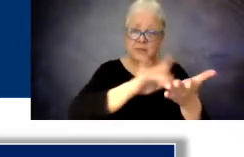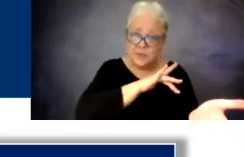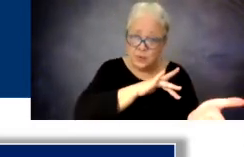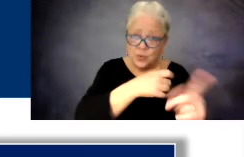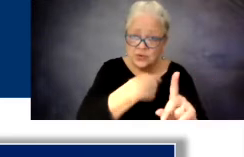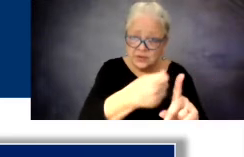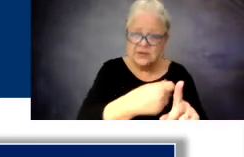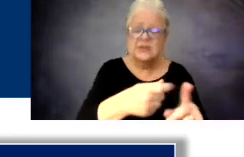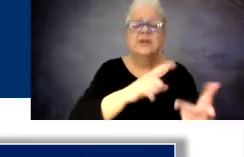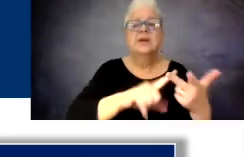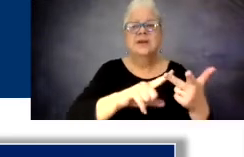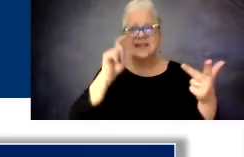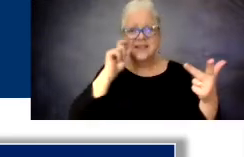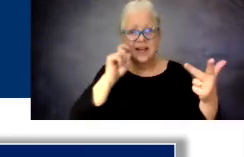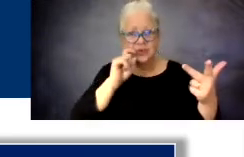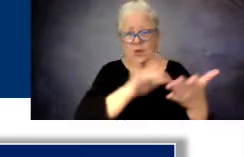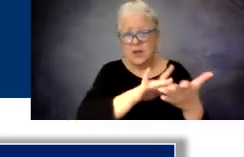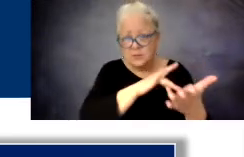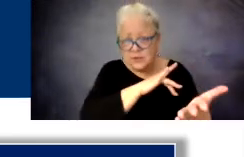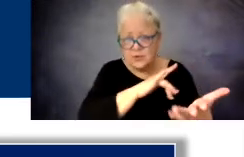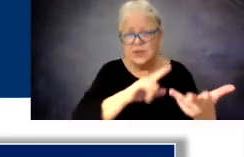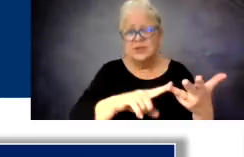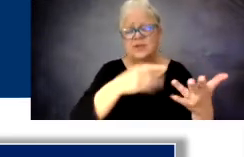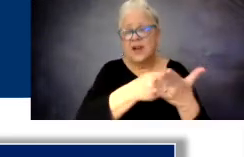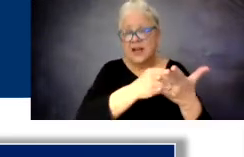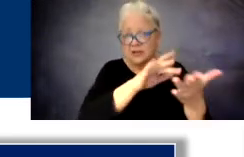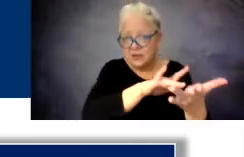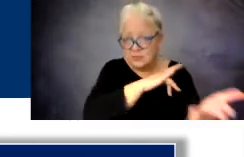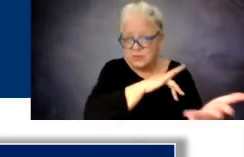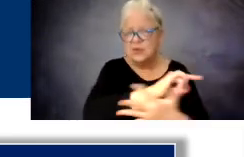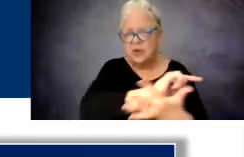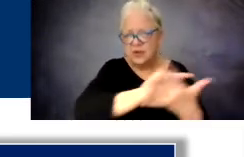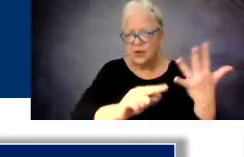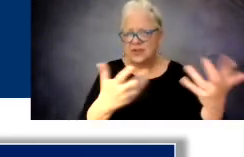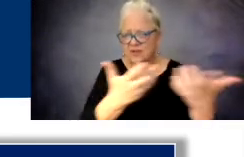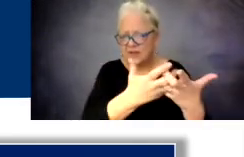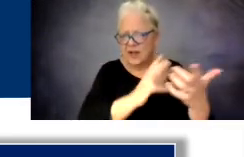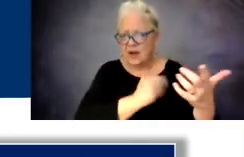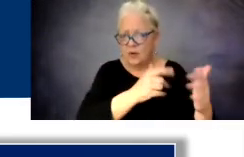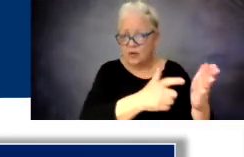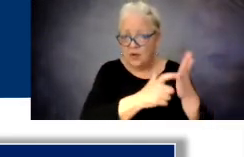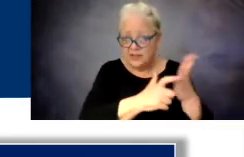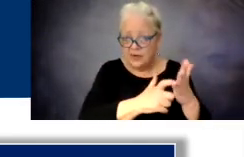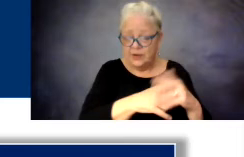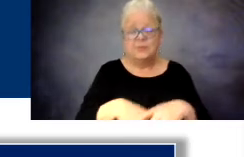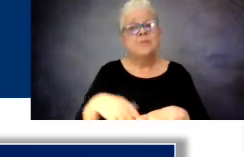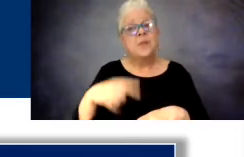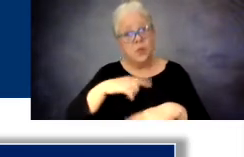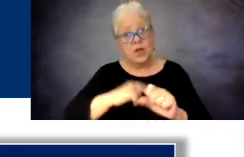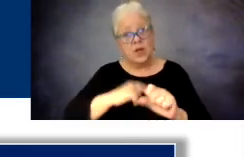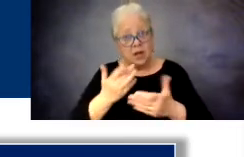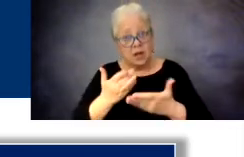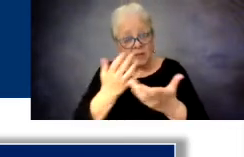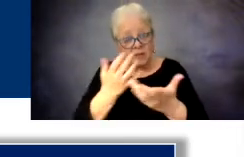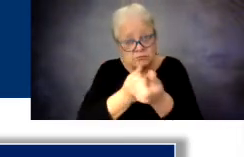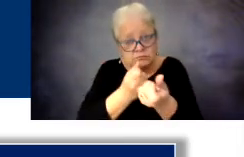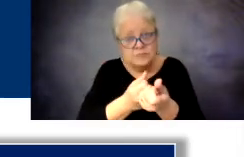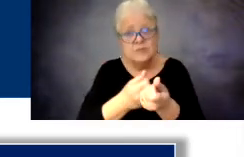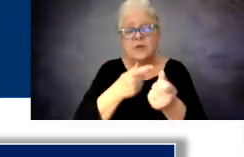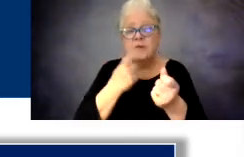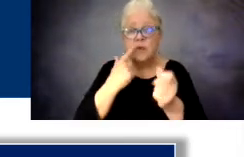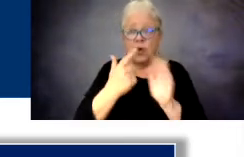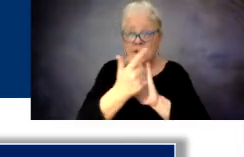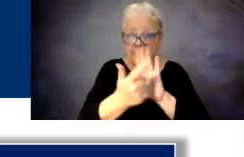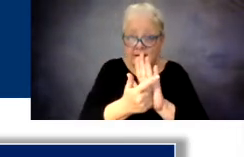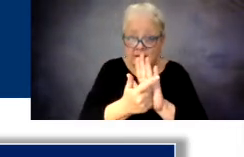meet the criteria. We also help a lot within the legal processes. We can get protective orders if we need to have